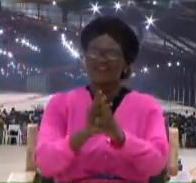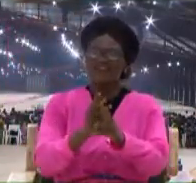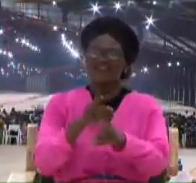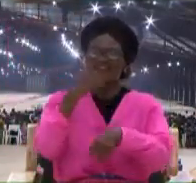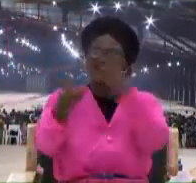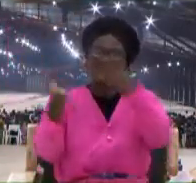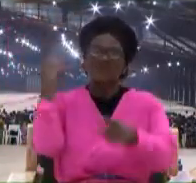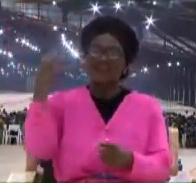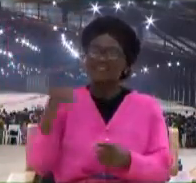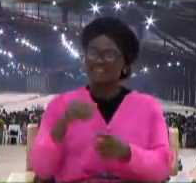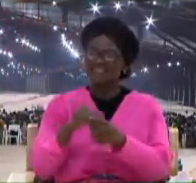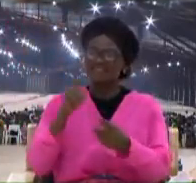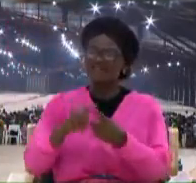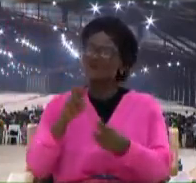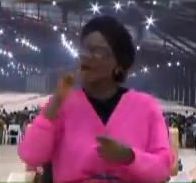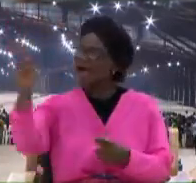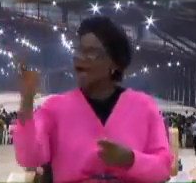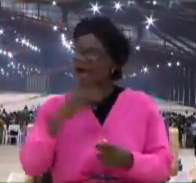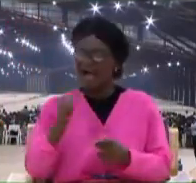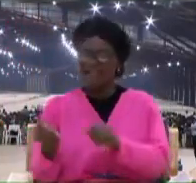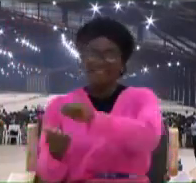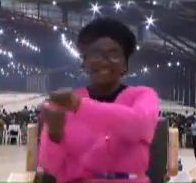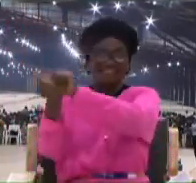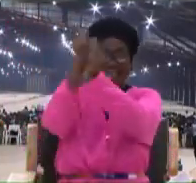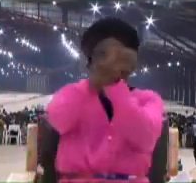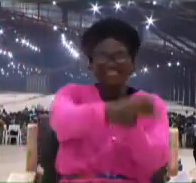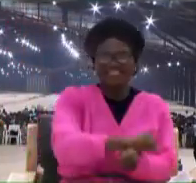and changed everything.